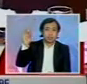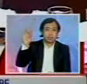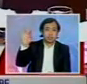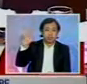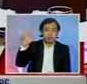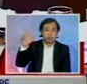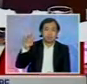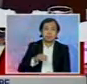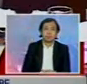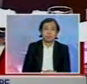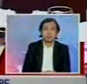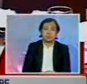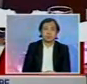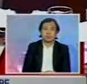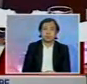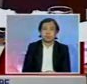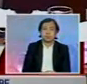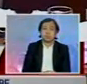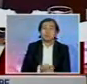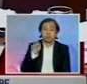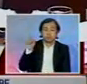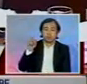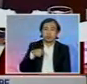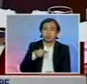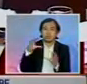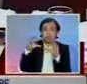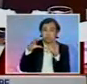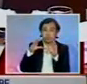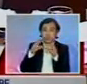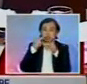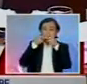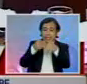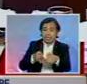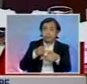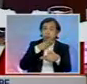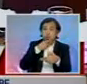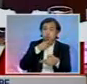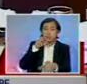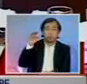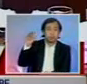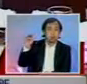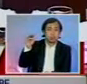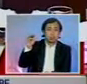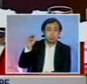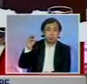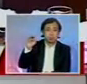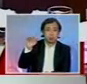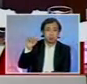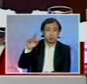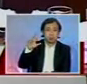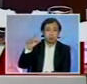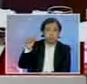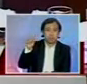125683. Is a title registered in the name of Mirla Nelad